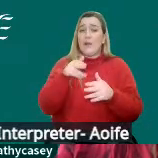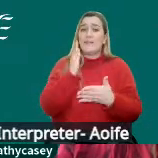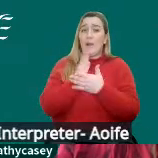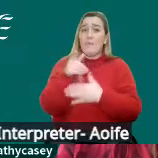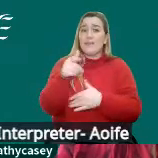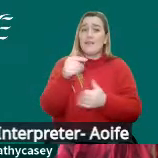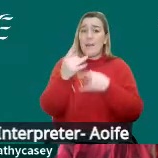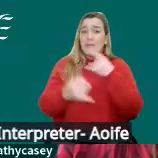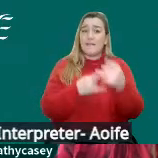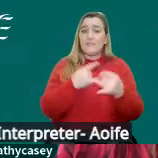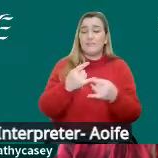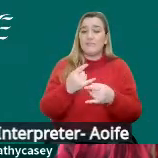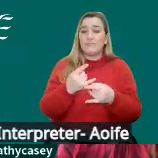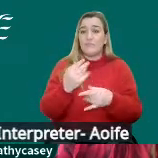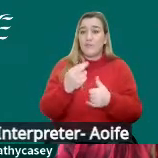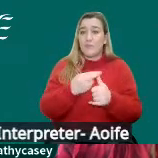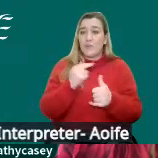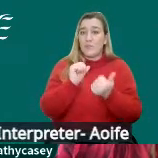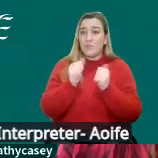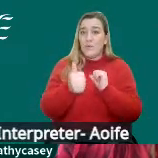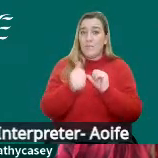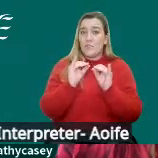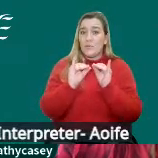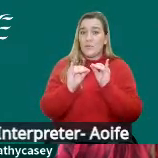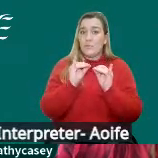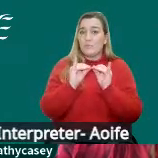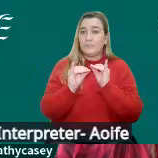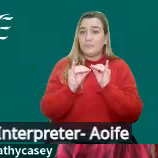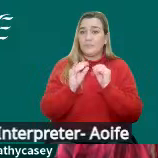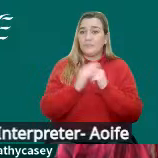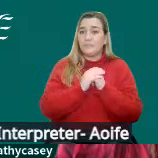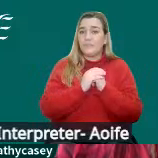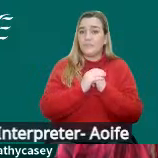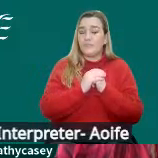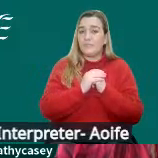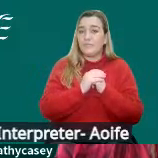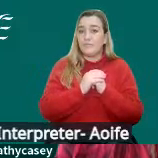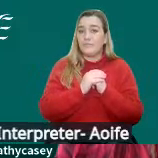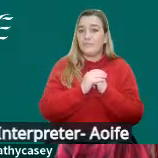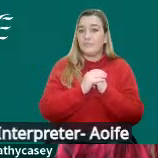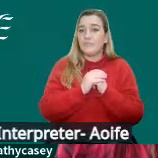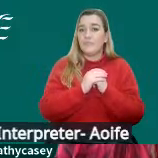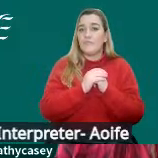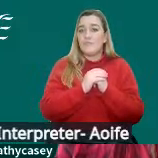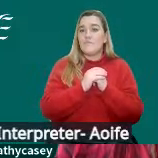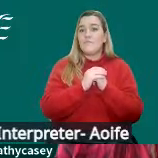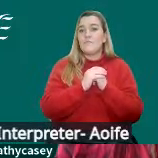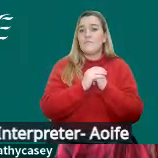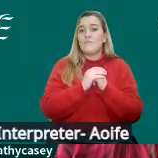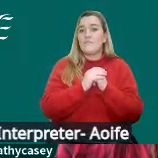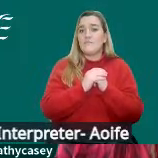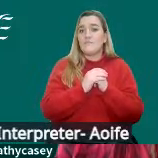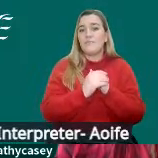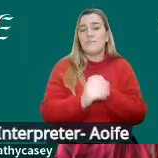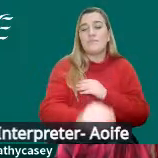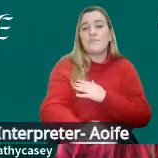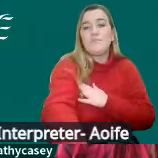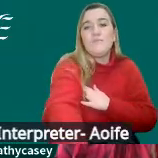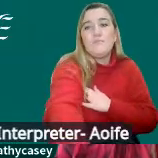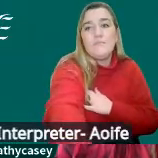Heart disease and stroke are the most common cause of death of women in Ireland. And as mentioned, 1 in 4 of us will have a stroke or a heart